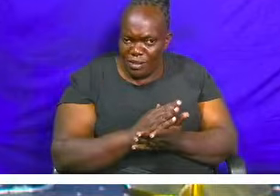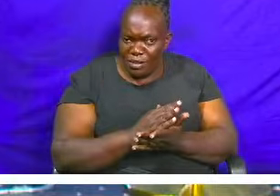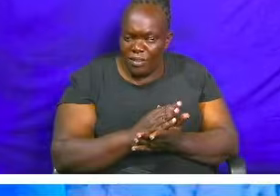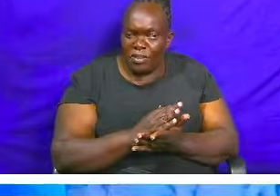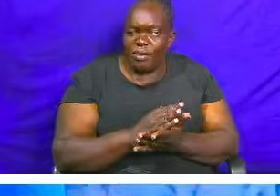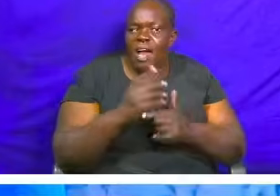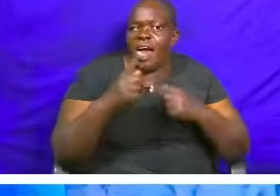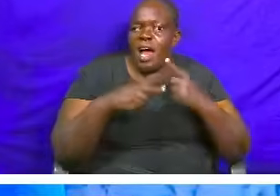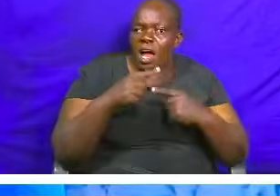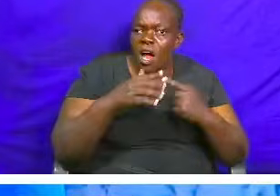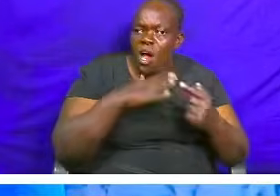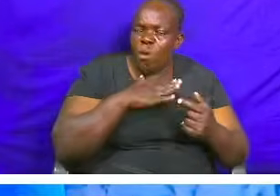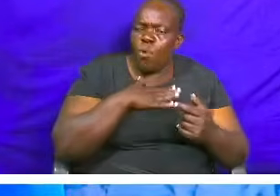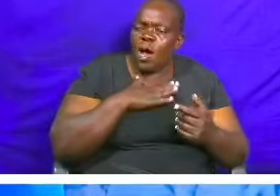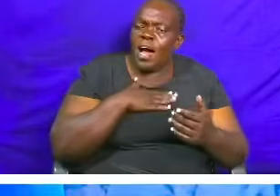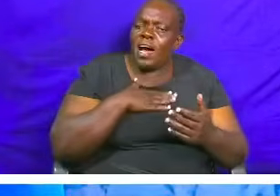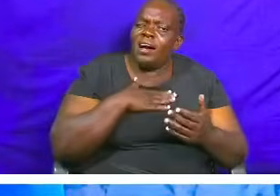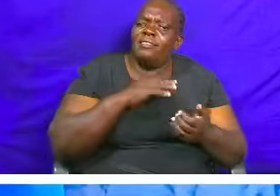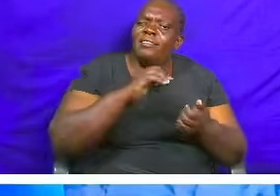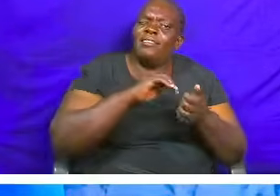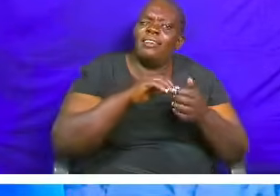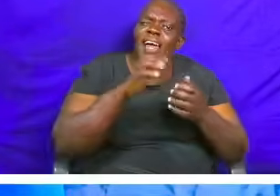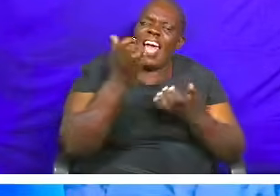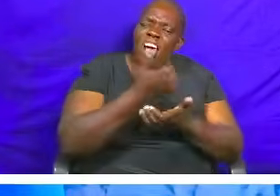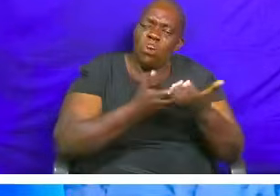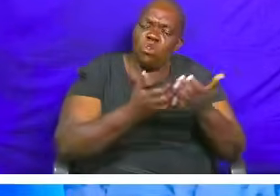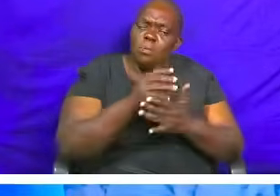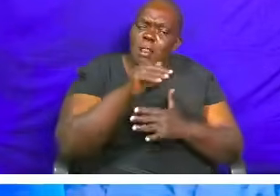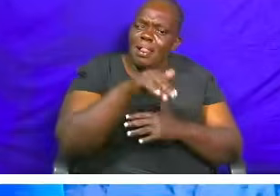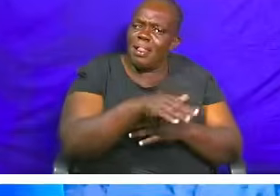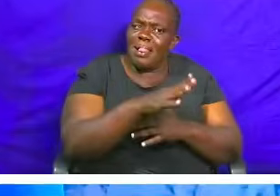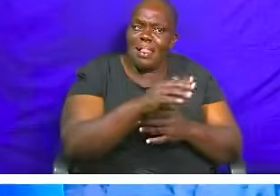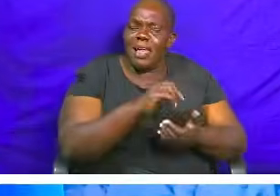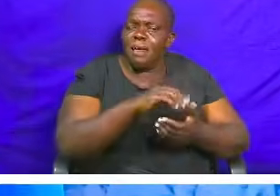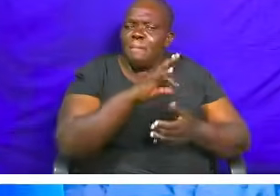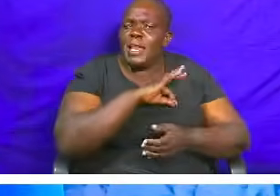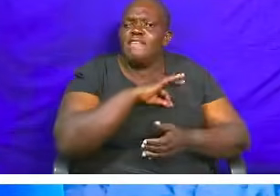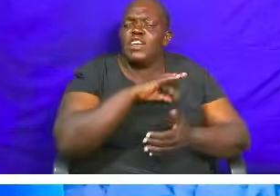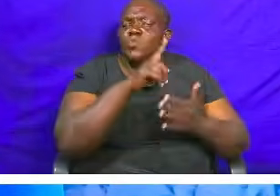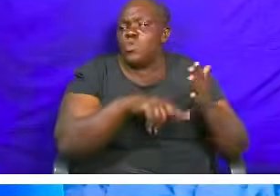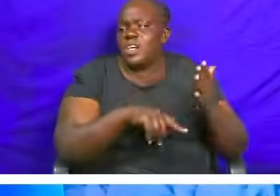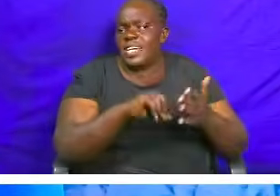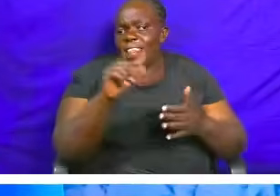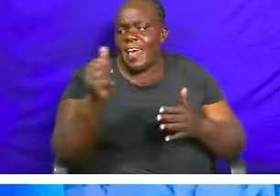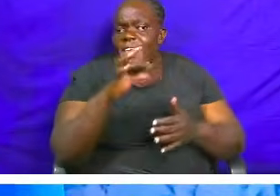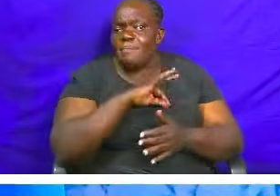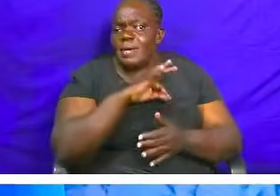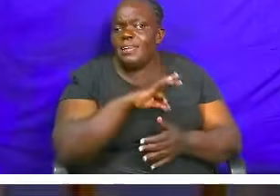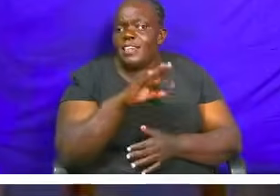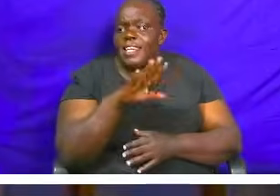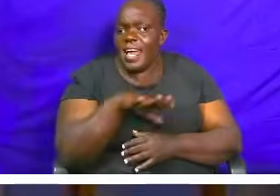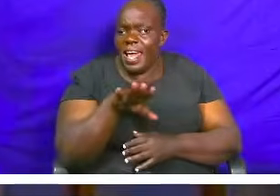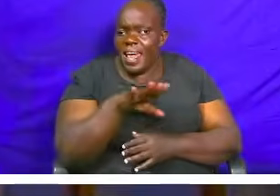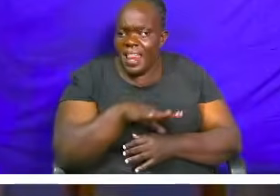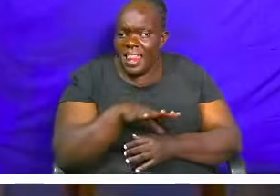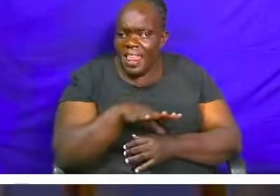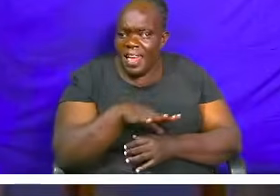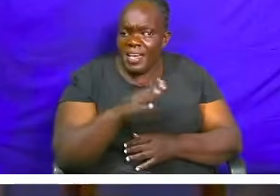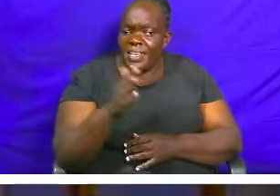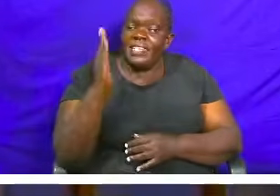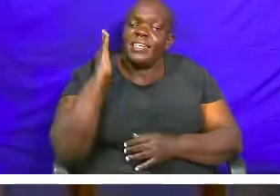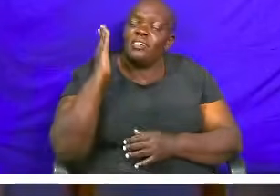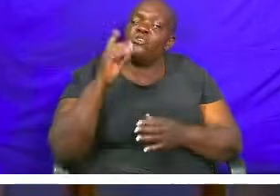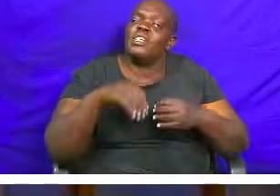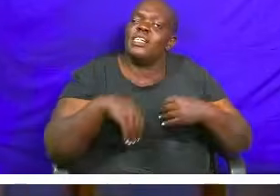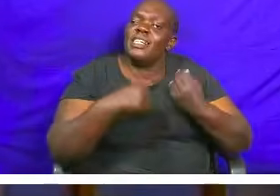our Yeah. inflation? How has it affected that? What are the other benefits of the The other G2G? benefit is the issue of security of supply